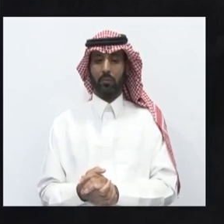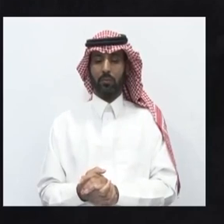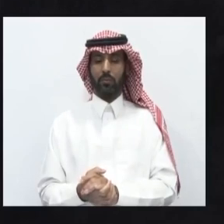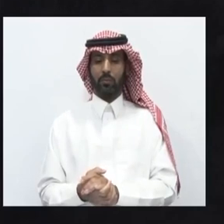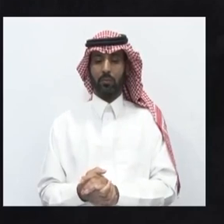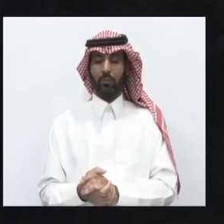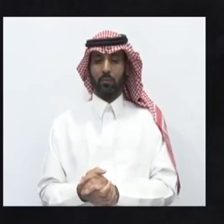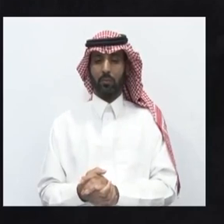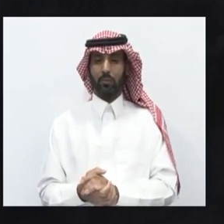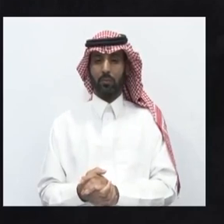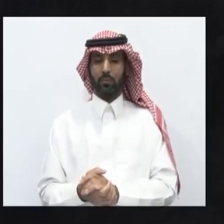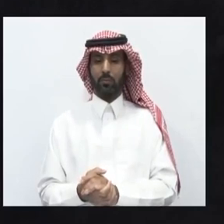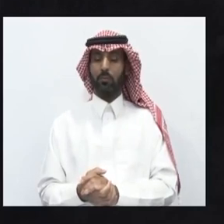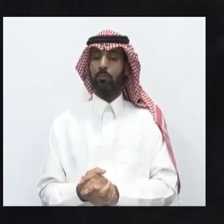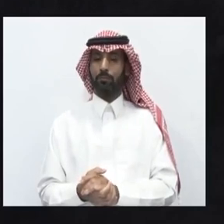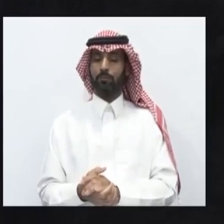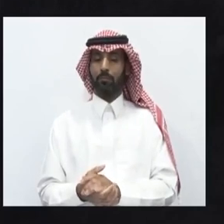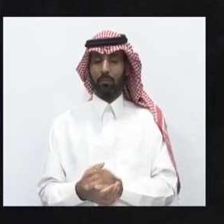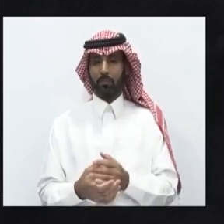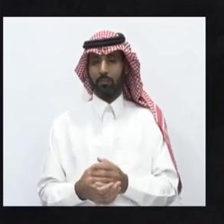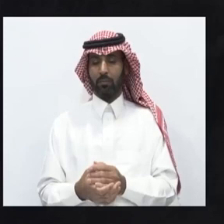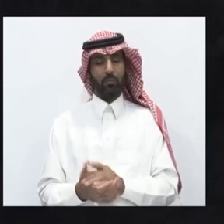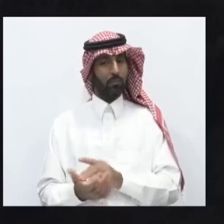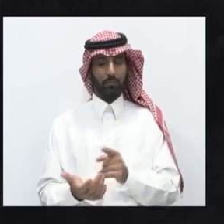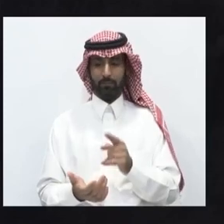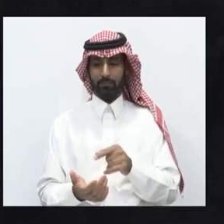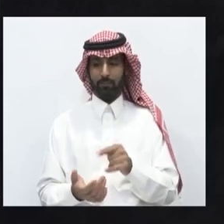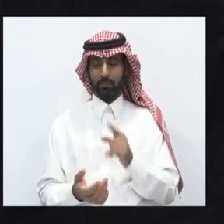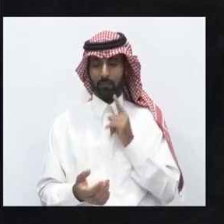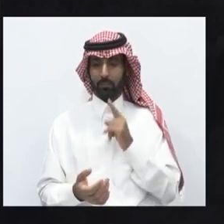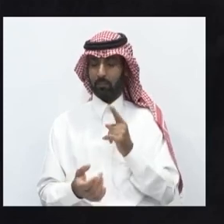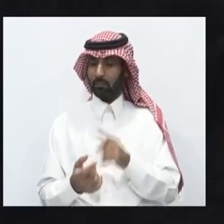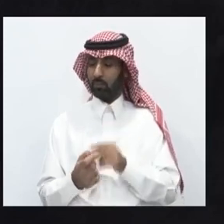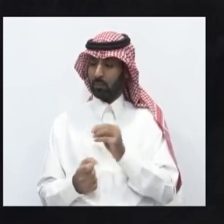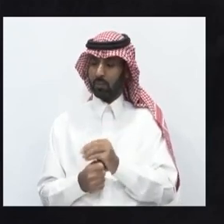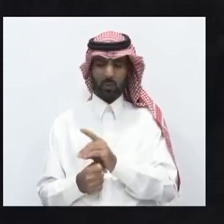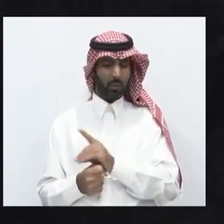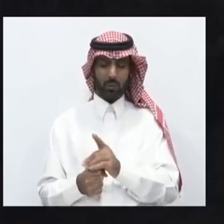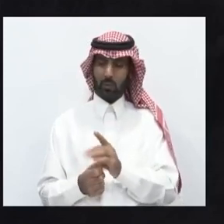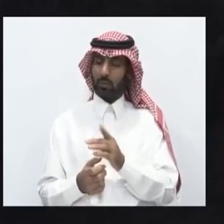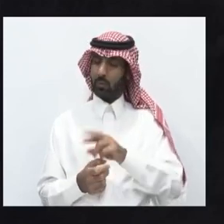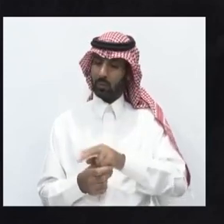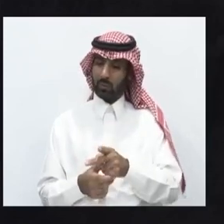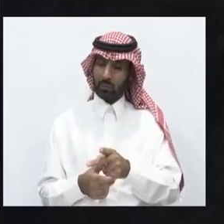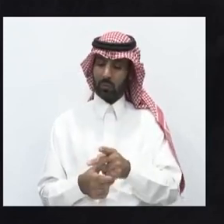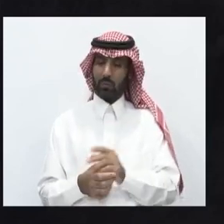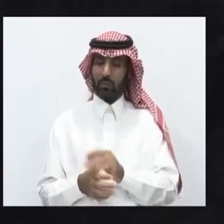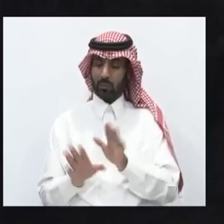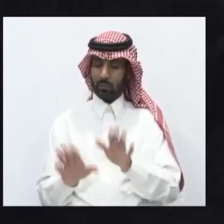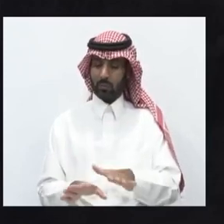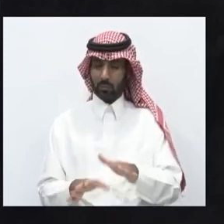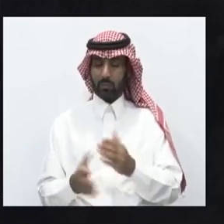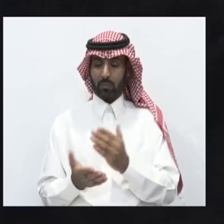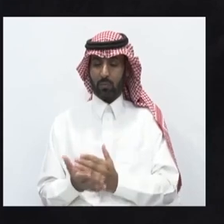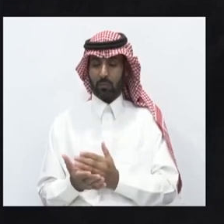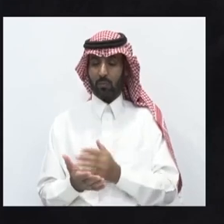for the ask of the seat change? Was it okay or not? Of course, it wasn't okay. The flight attendant told him that he must sit